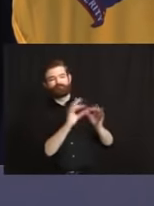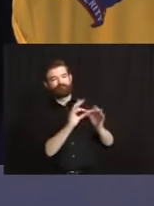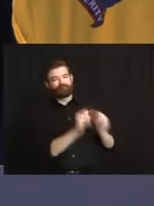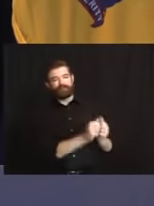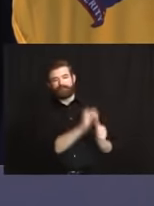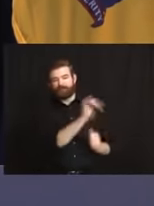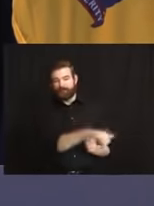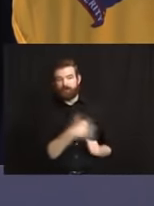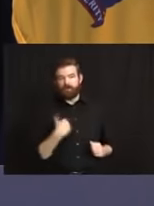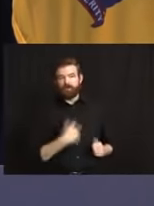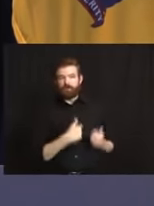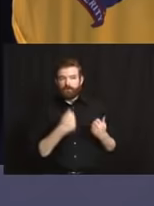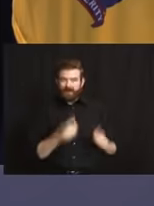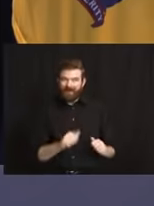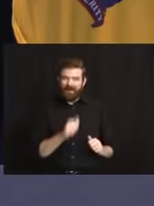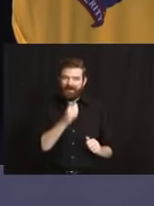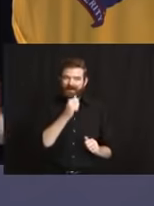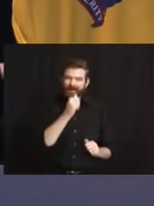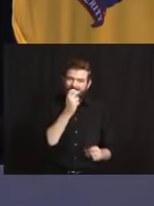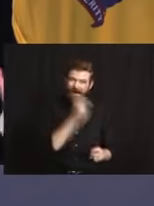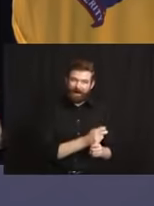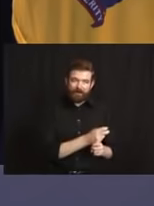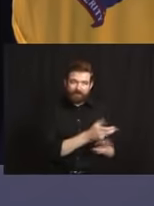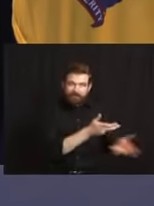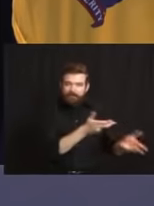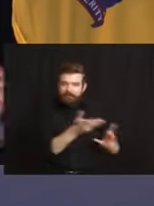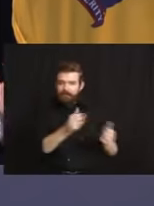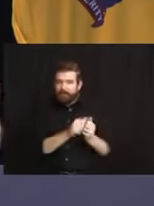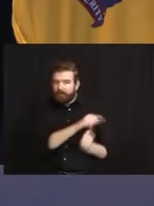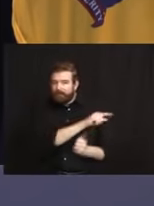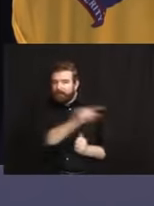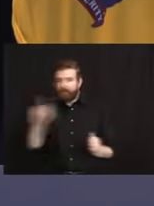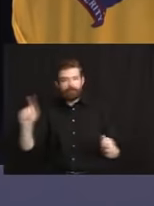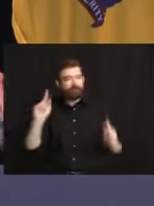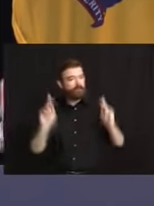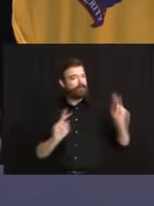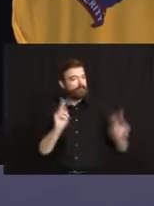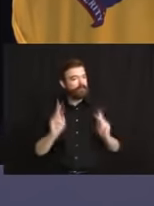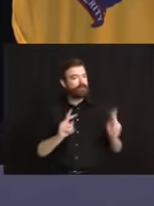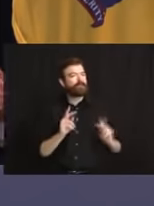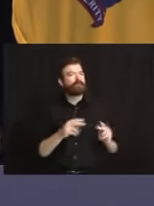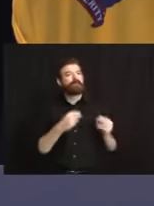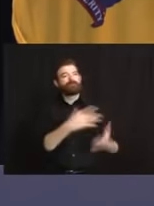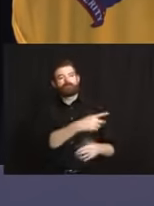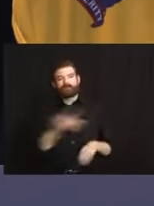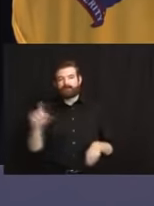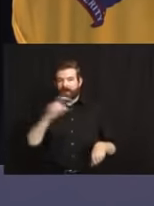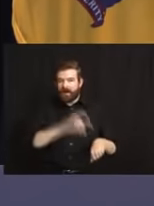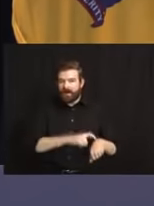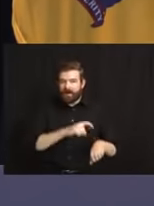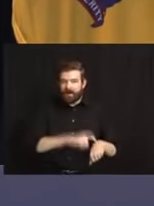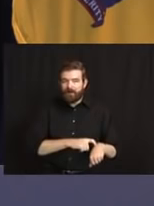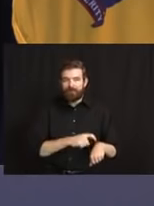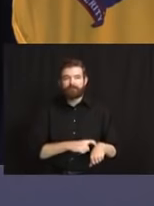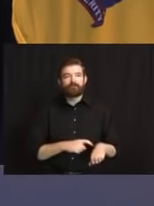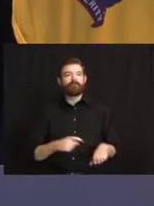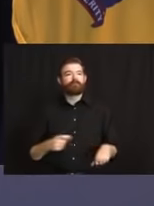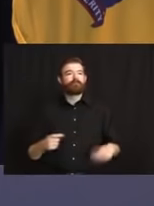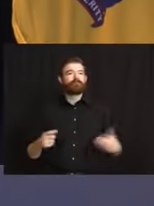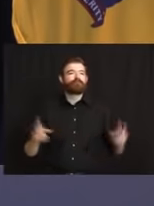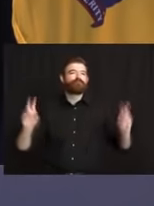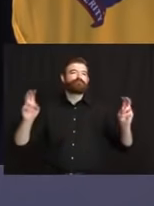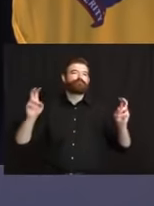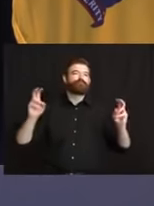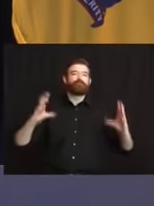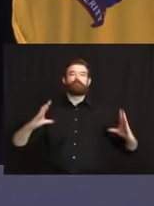to work with folks. As you know, we gave windows, breathing space, holidays, whatever you want to call it, in terms